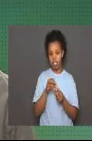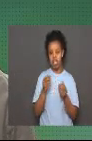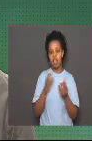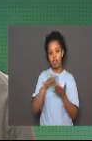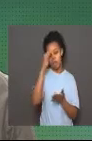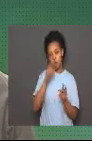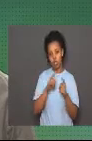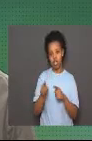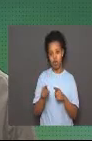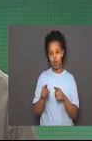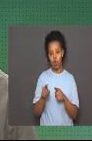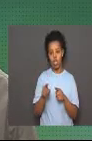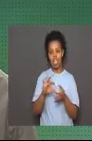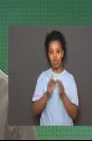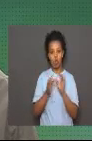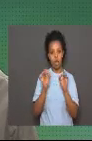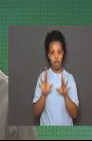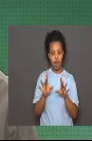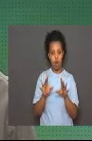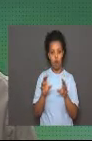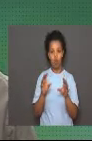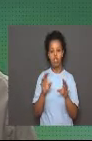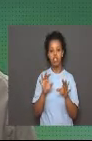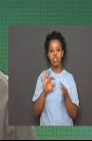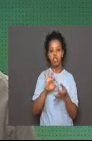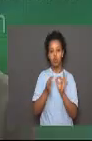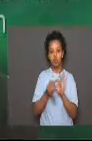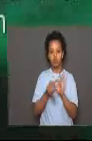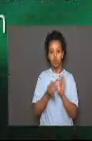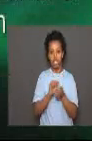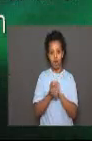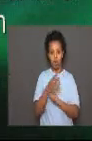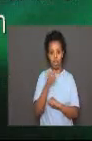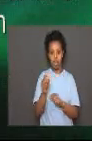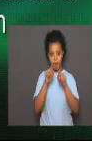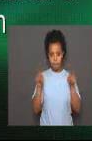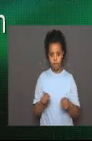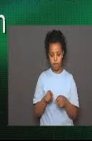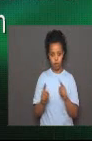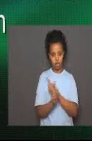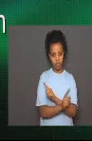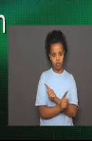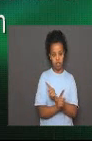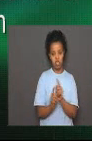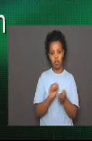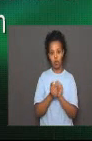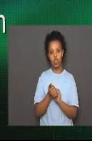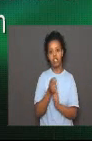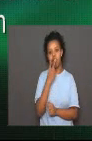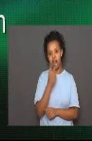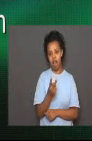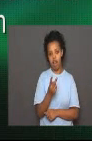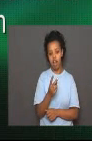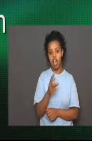missense, nonsense, and frameshift mutations. A mutation is